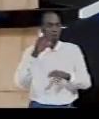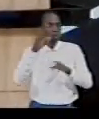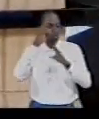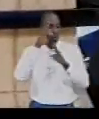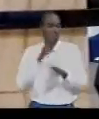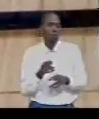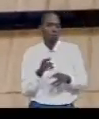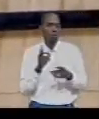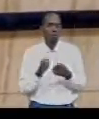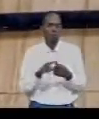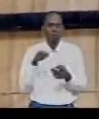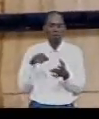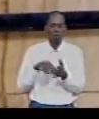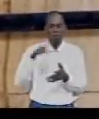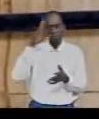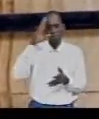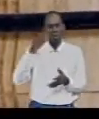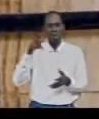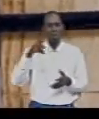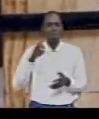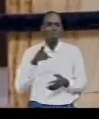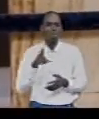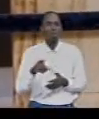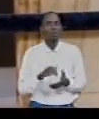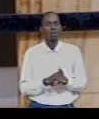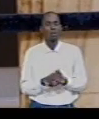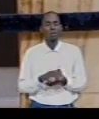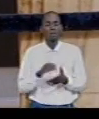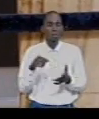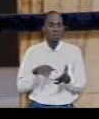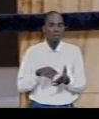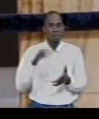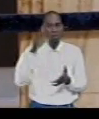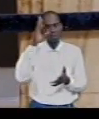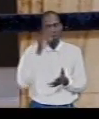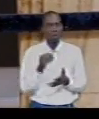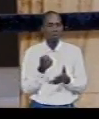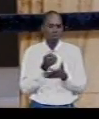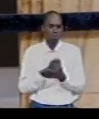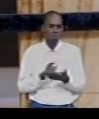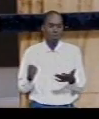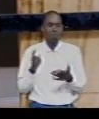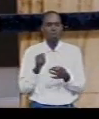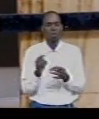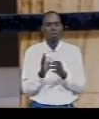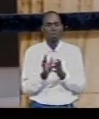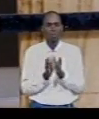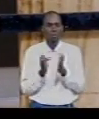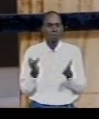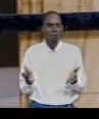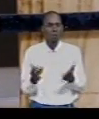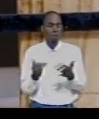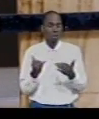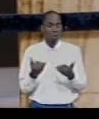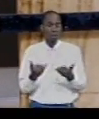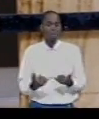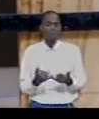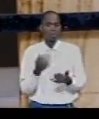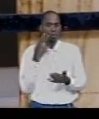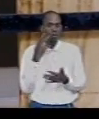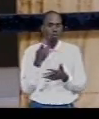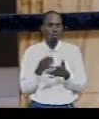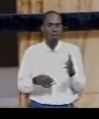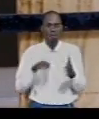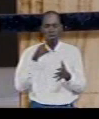wrote in good revelation, and he wrote the scripture. No, I will not do that, because look at what he did to me. There